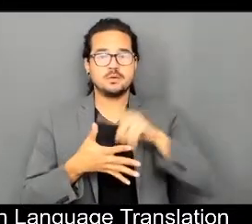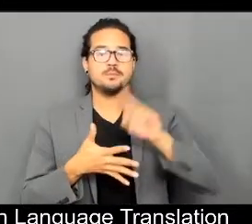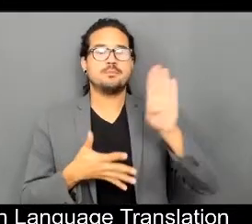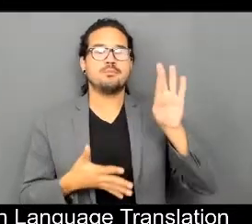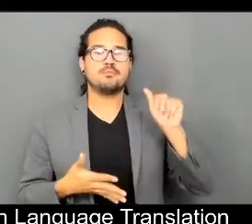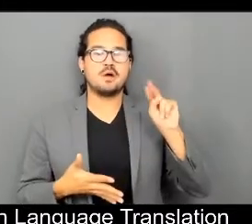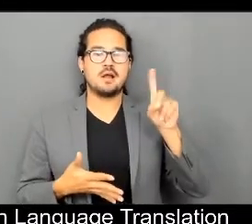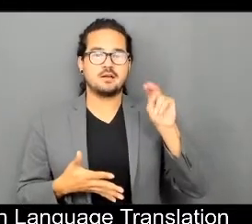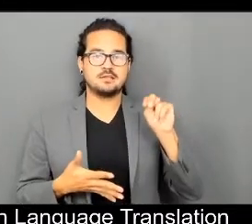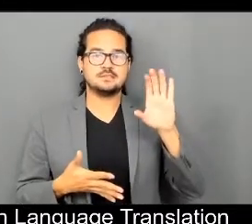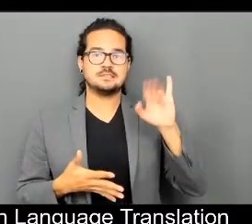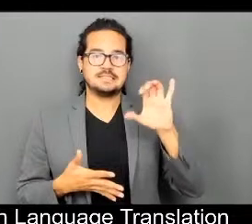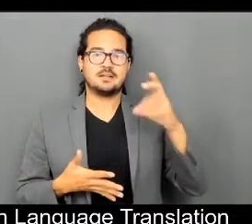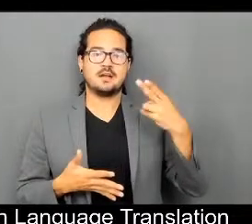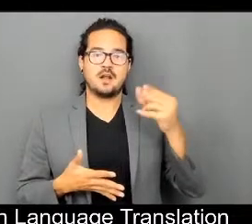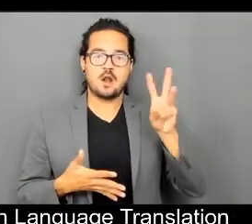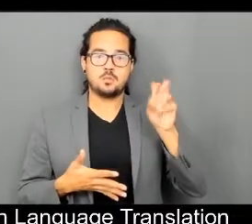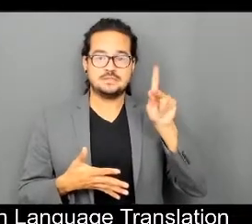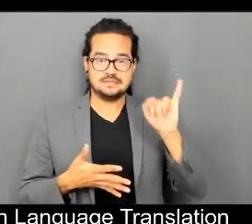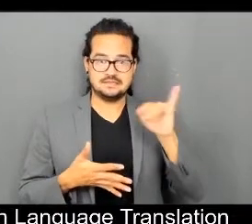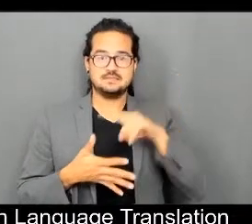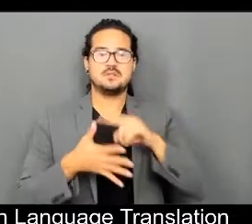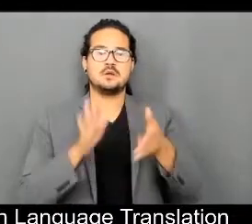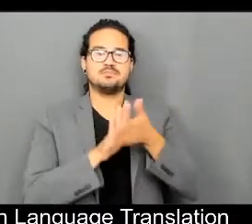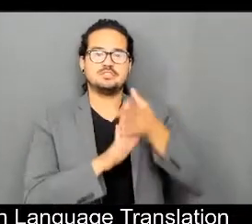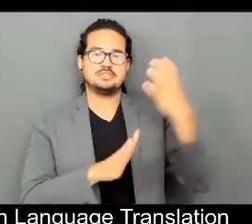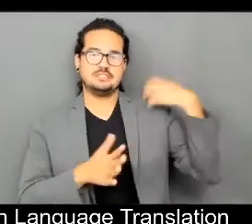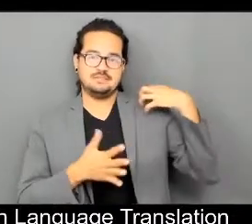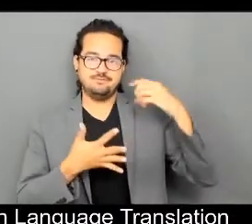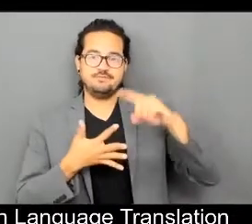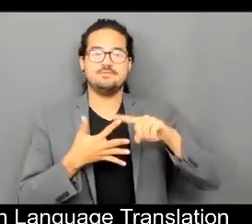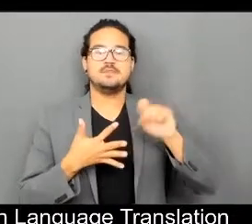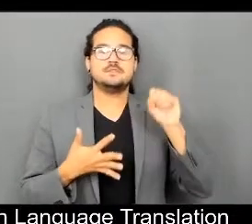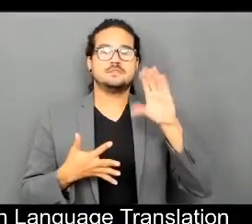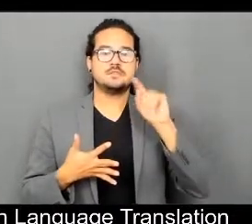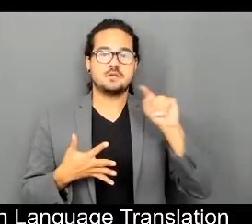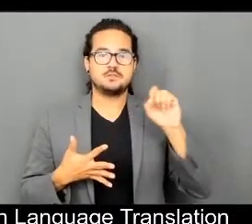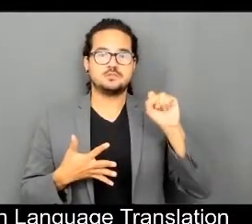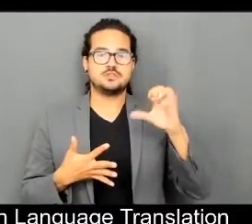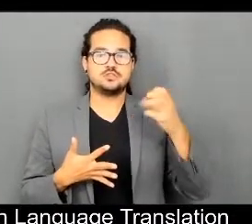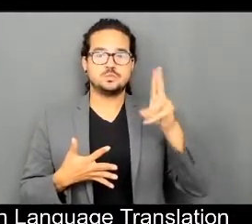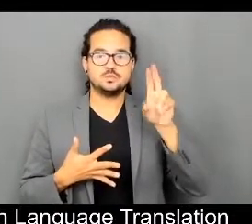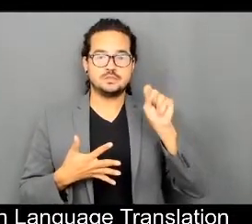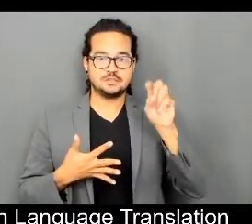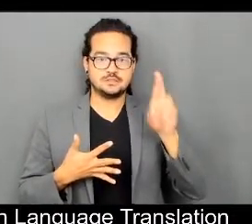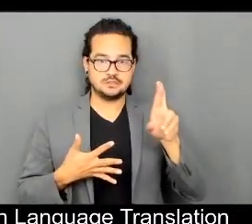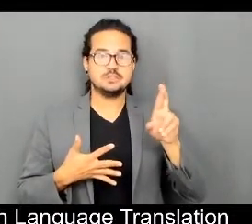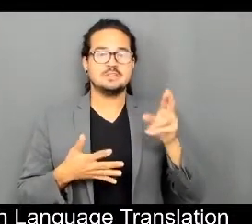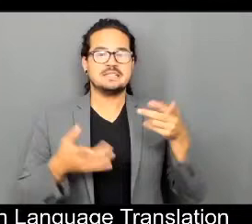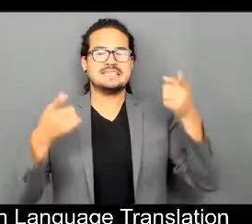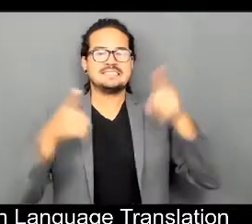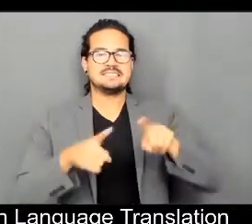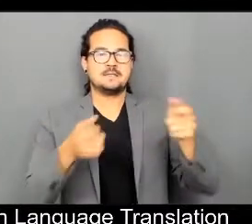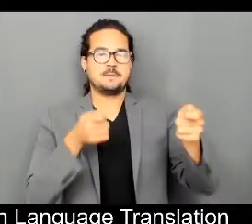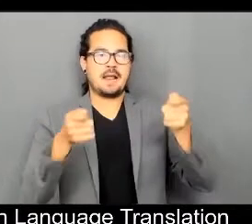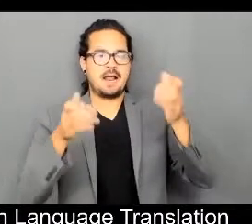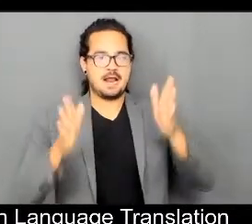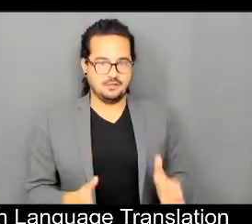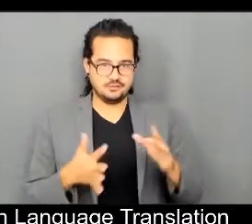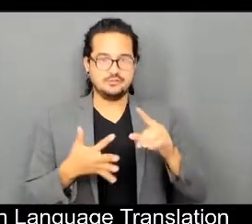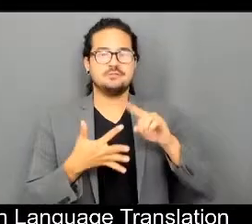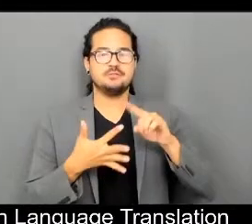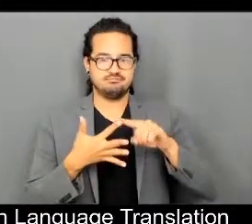Scott Schuster from our incident command staff, and he will be introducing the incoming incident